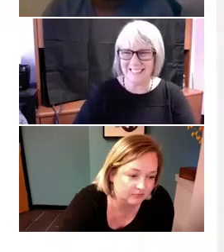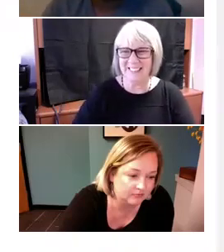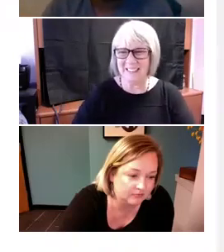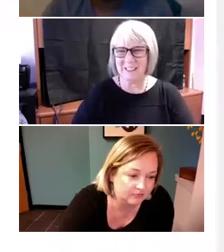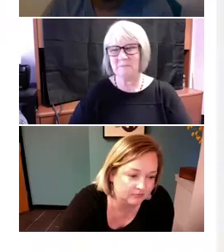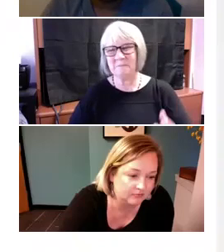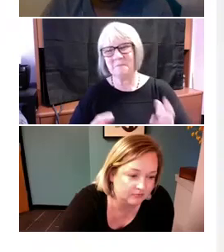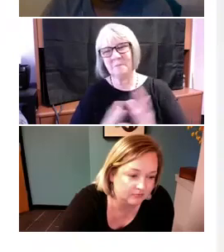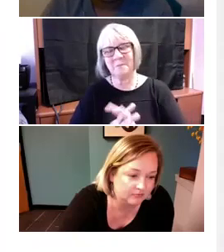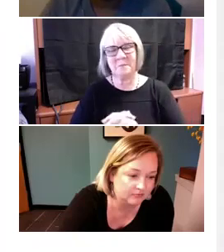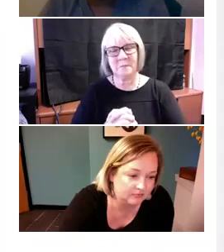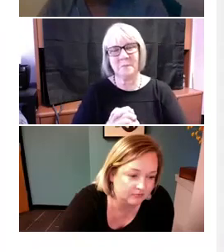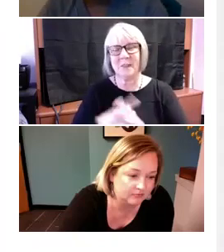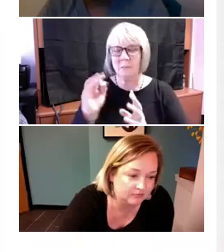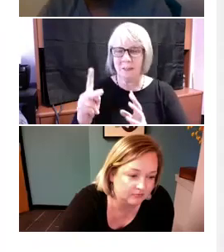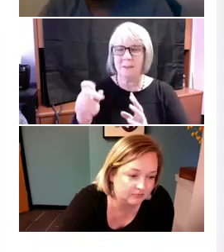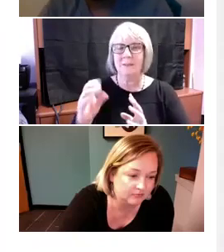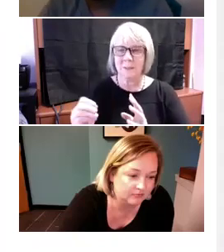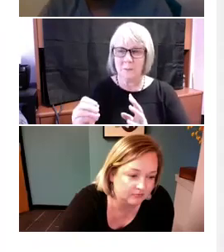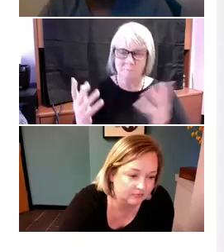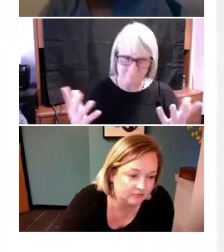sense. Okay, so coming back.